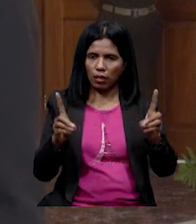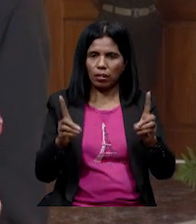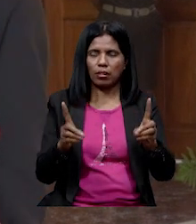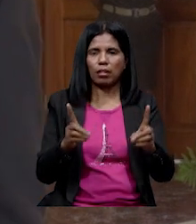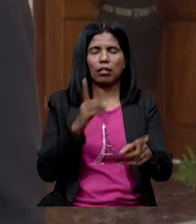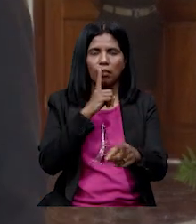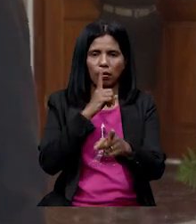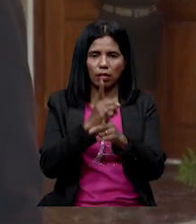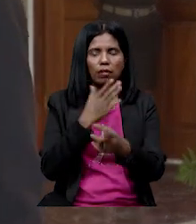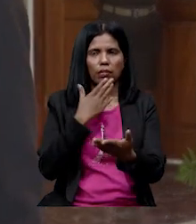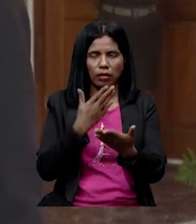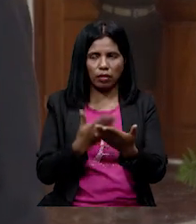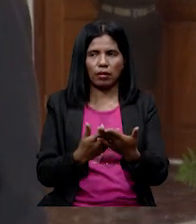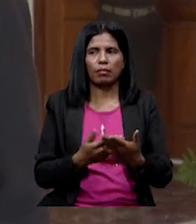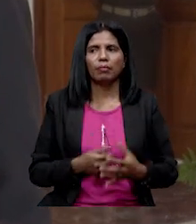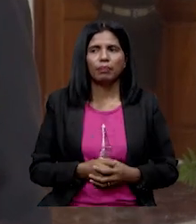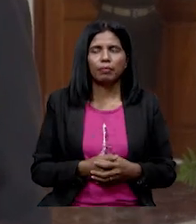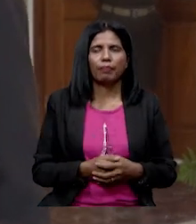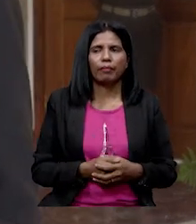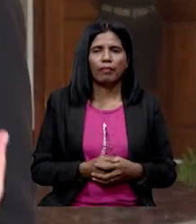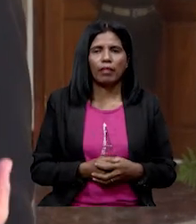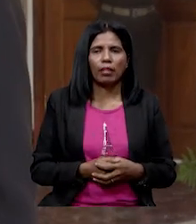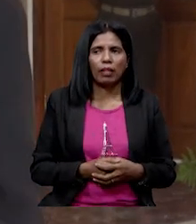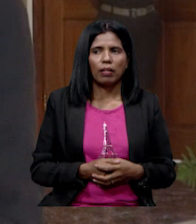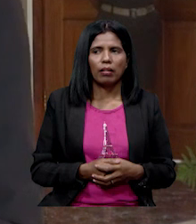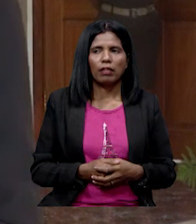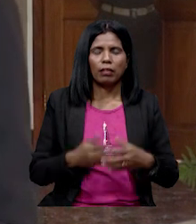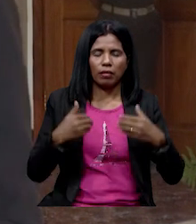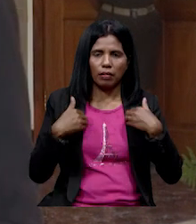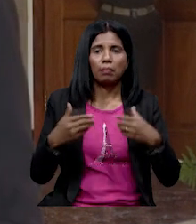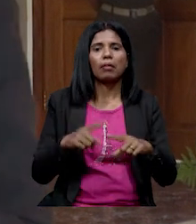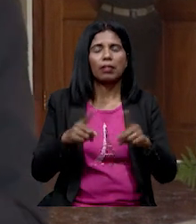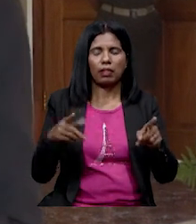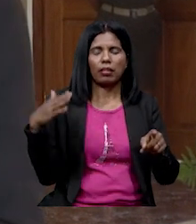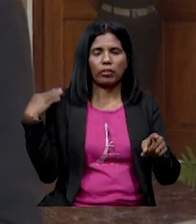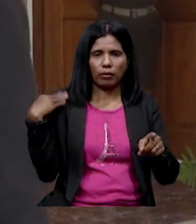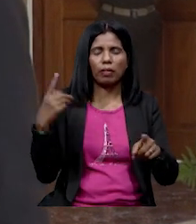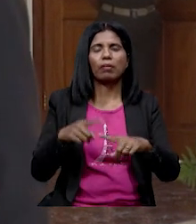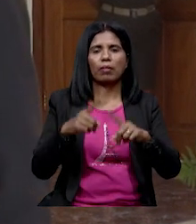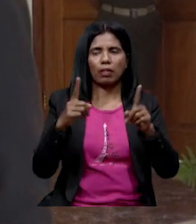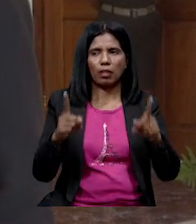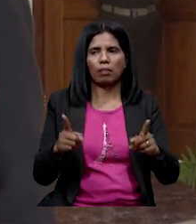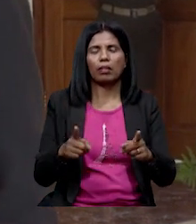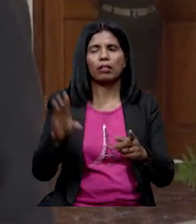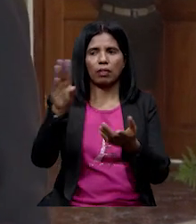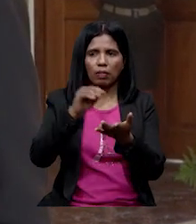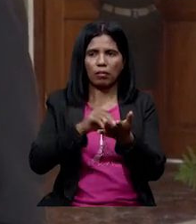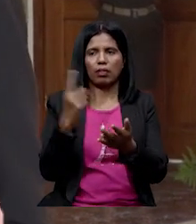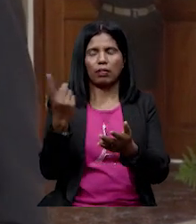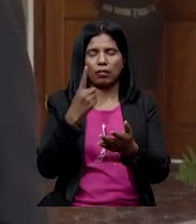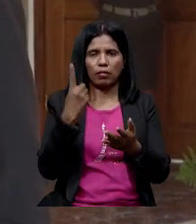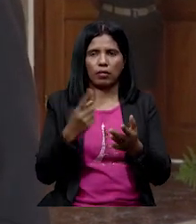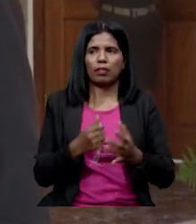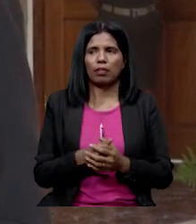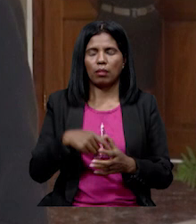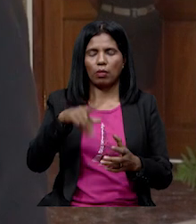say, adult democracy, still young, but of course almost adult, and Poland, as